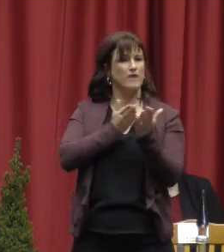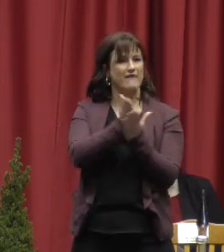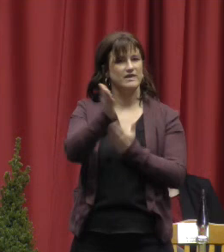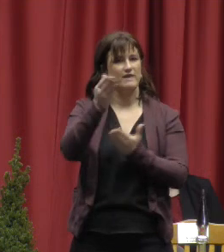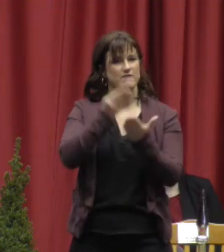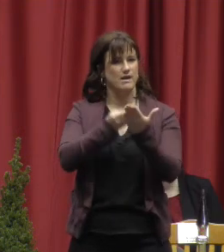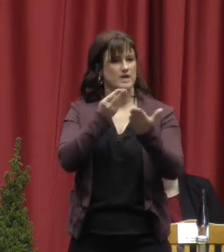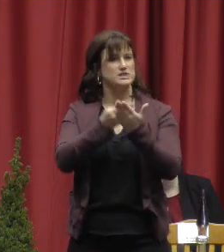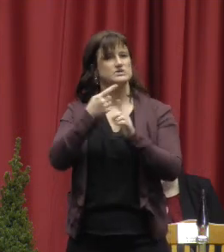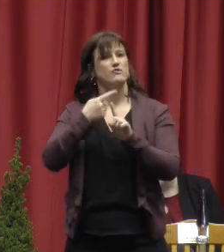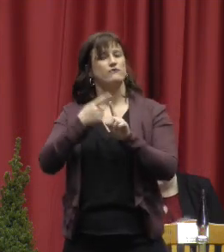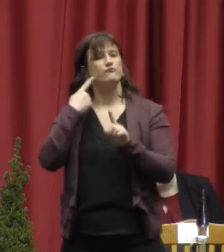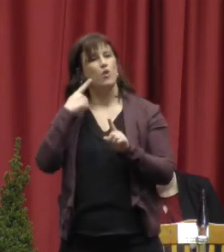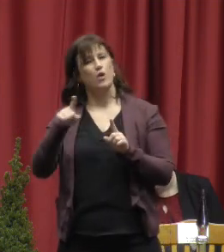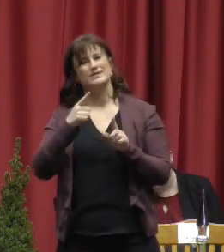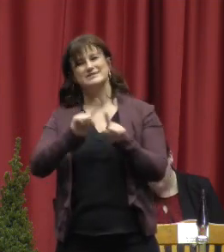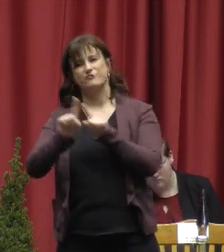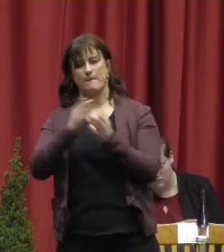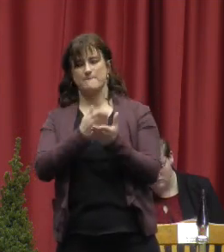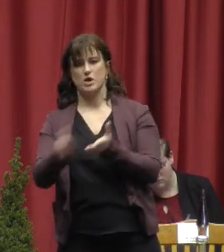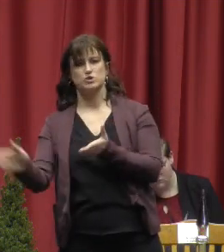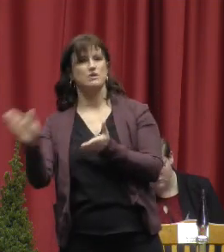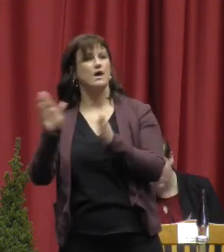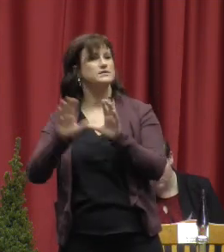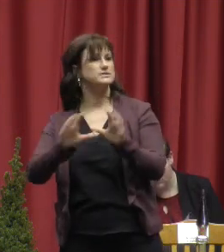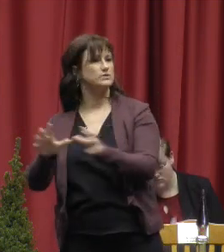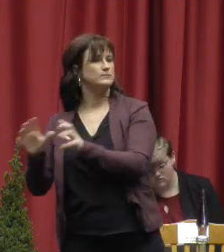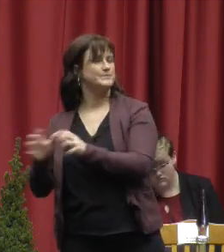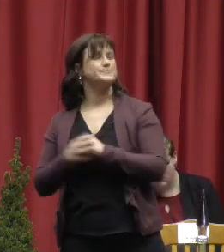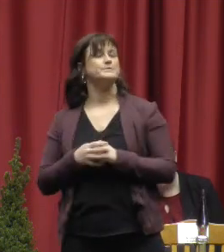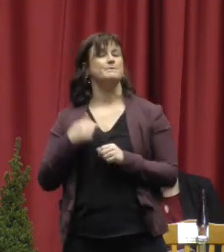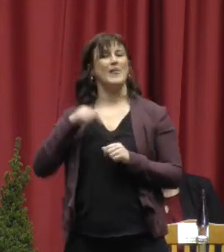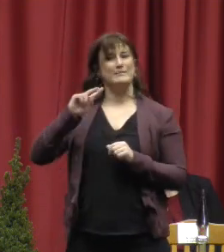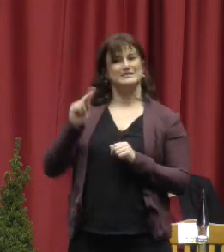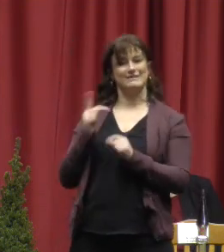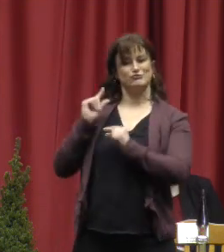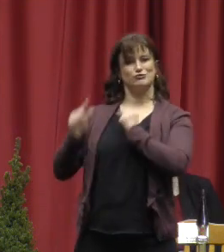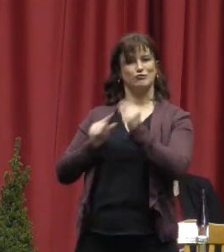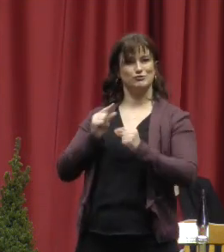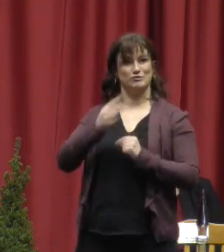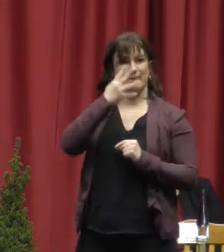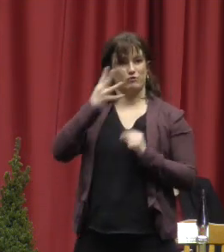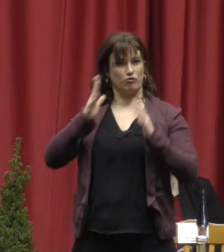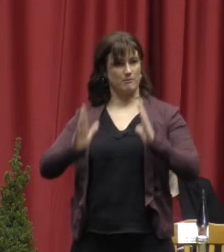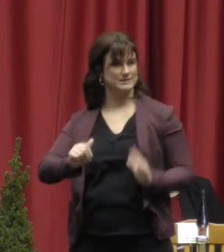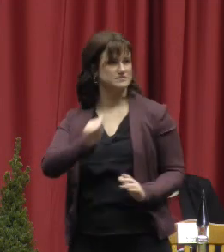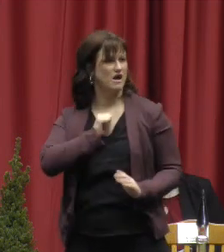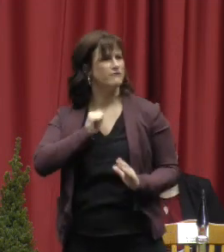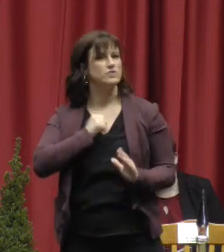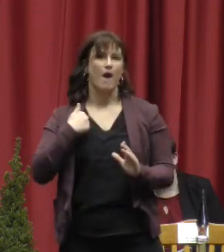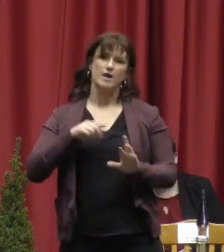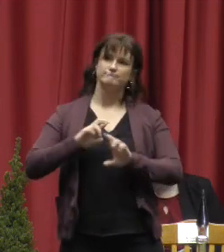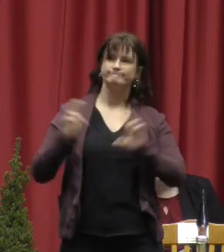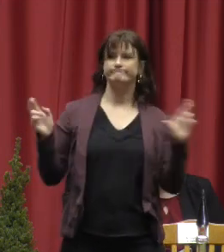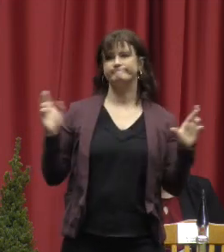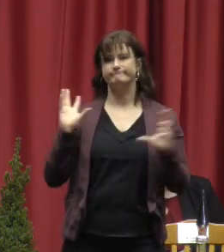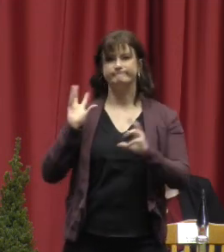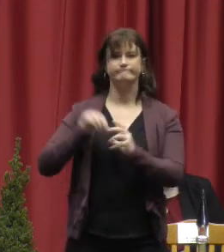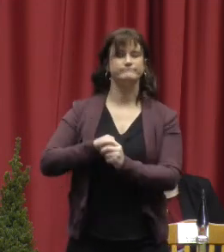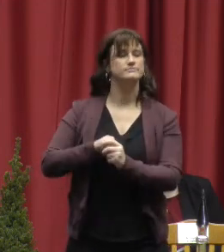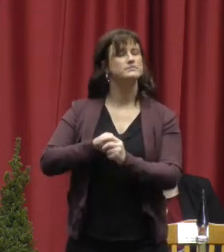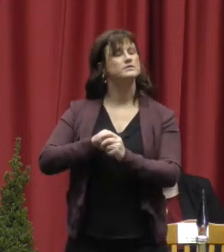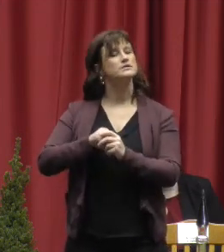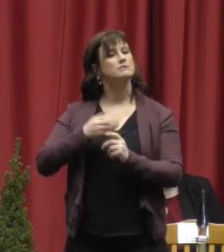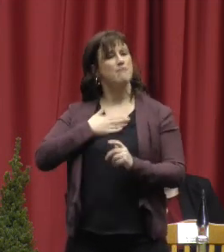within our community. As a second-generation immigrant, I pounced at the chance to be able to assist folks in the same situation my parents found themselves